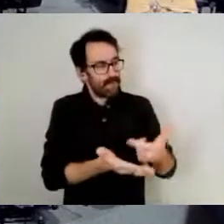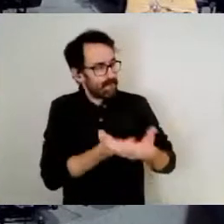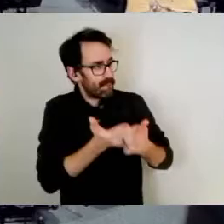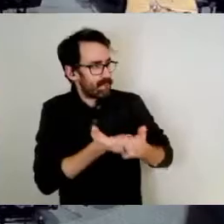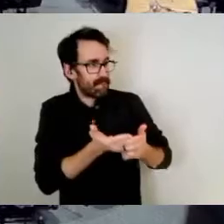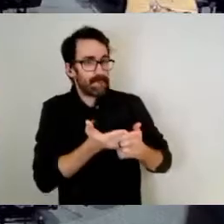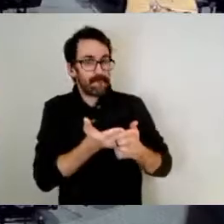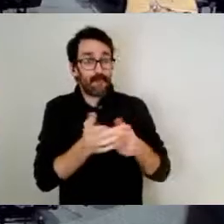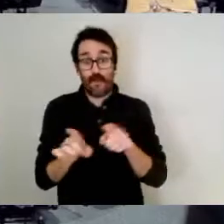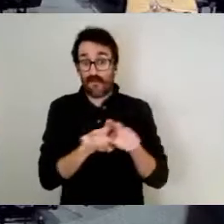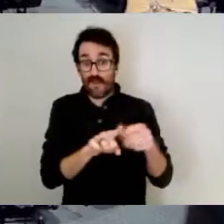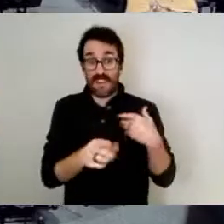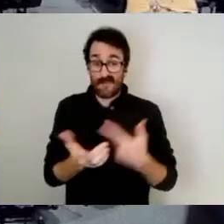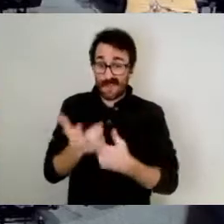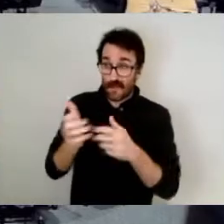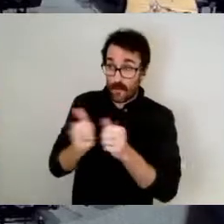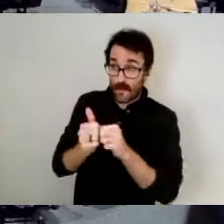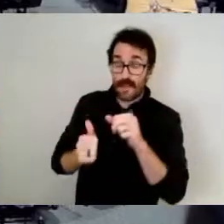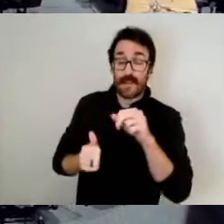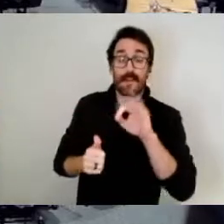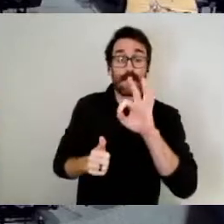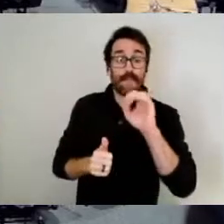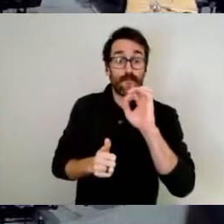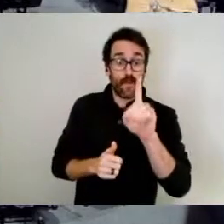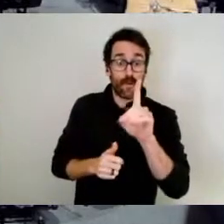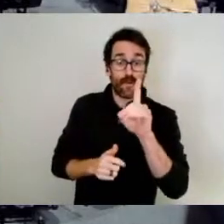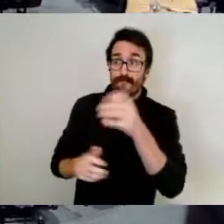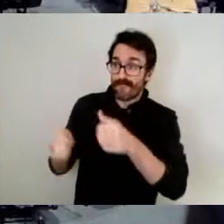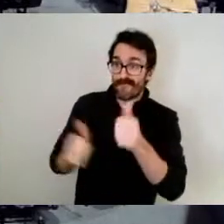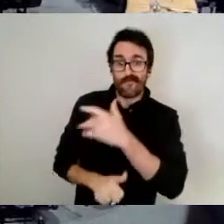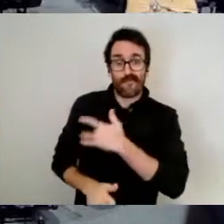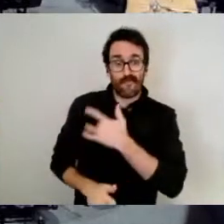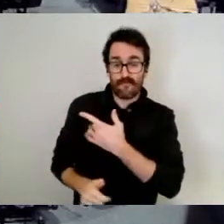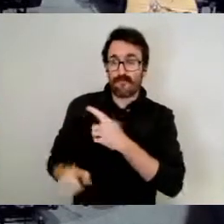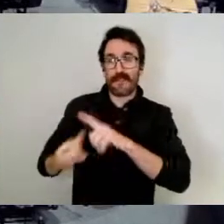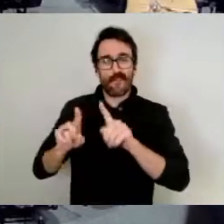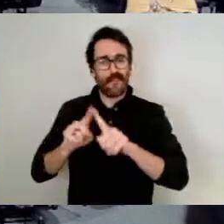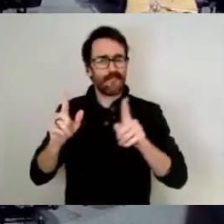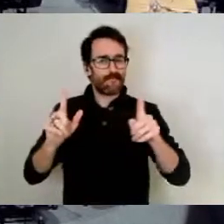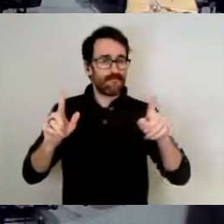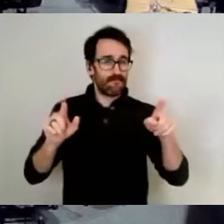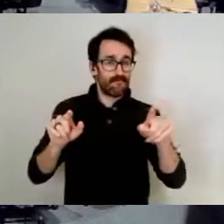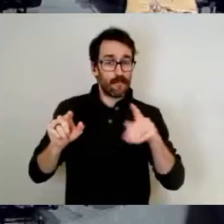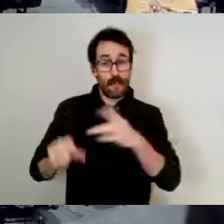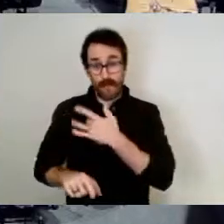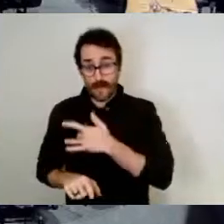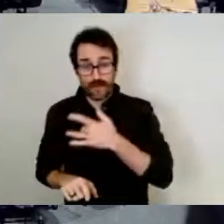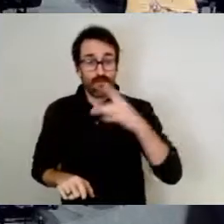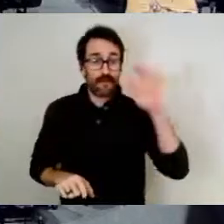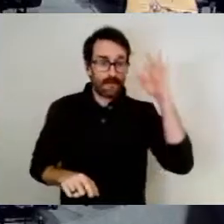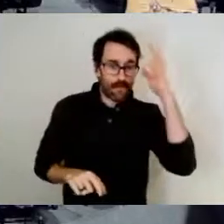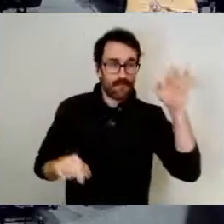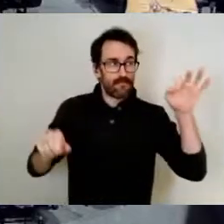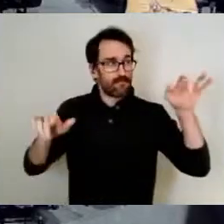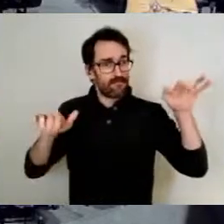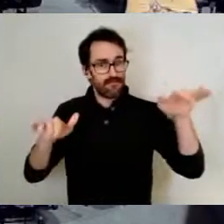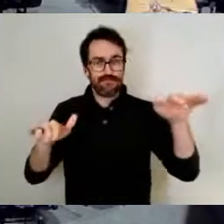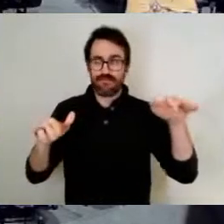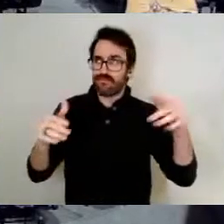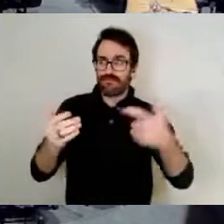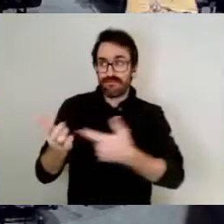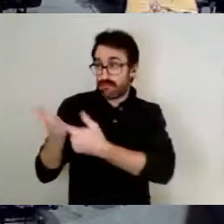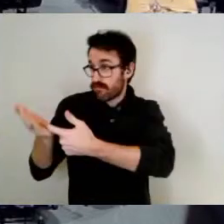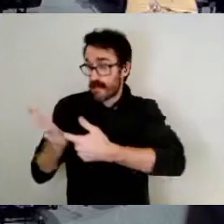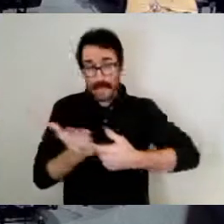that they're barricading our economy and harassing people in the streets. But I'm wondering if, in your opinion, have you